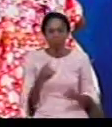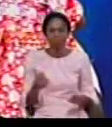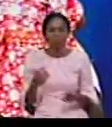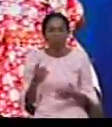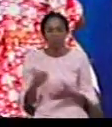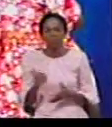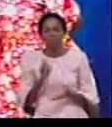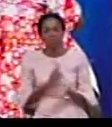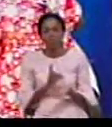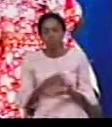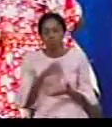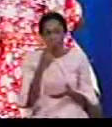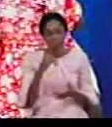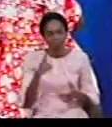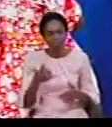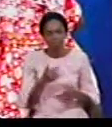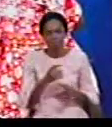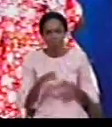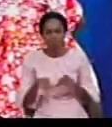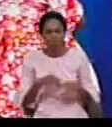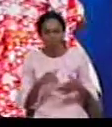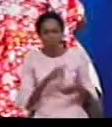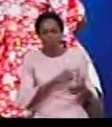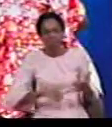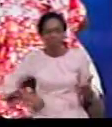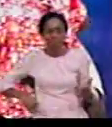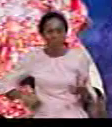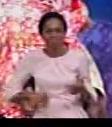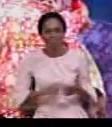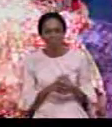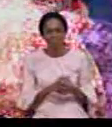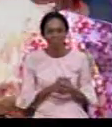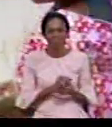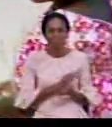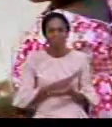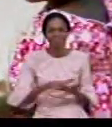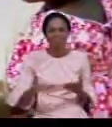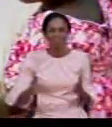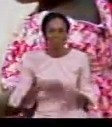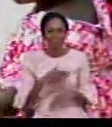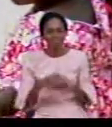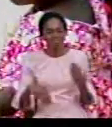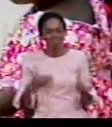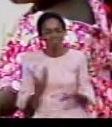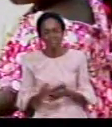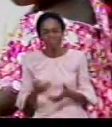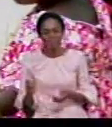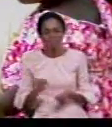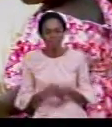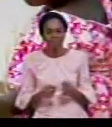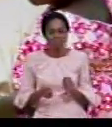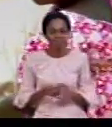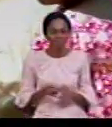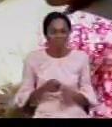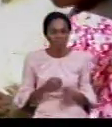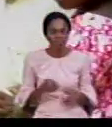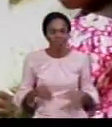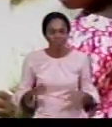my term that I'm having germs. From Buari General Hospital, we went to